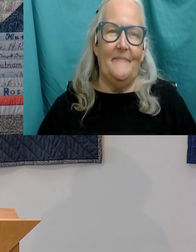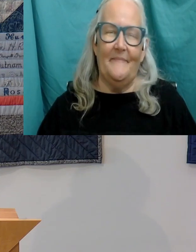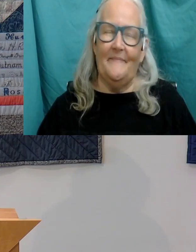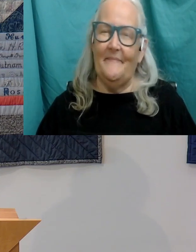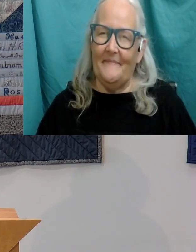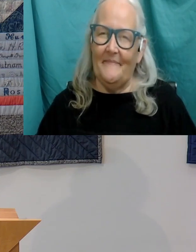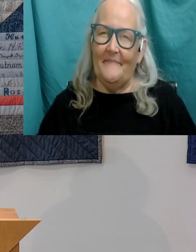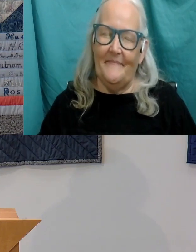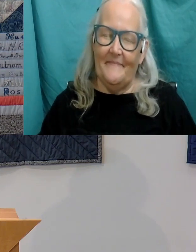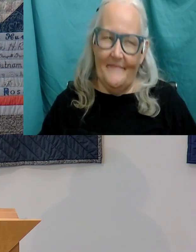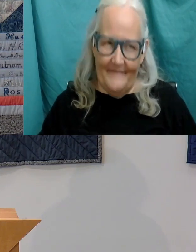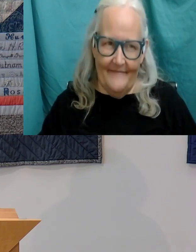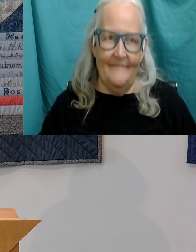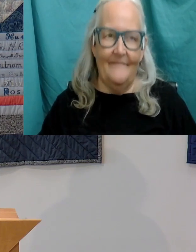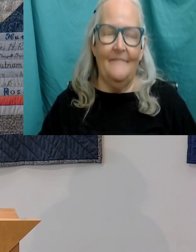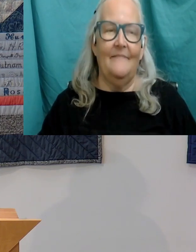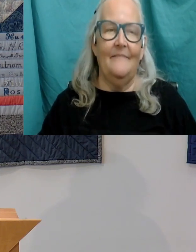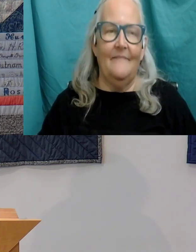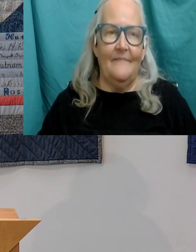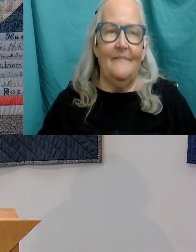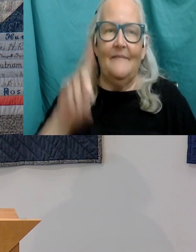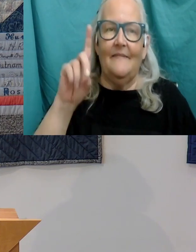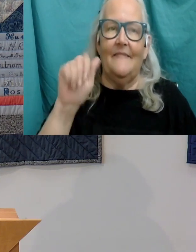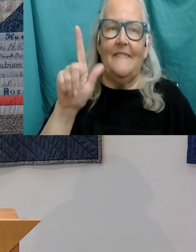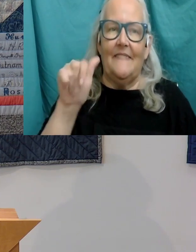with Dallas Valley and Russell Bradford.